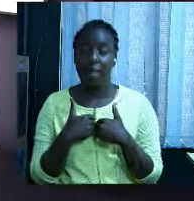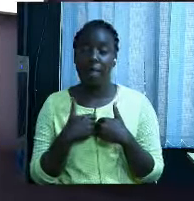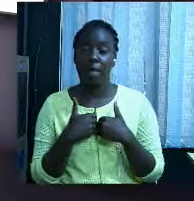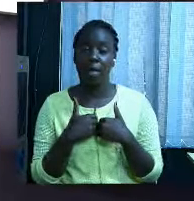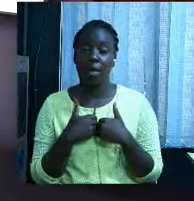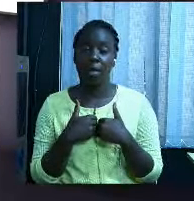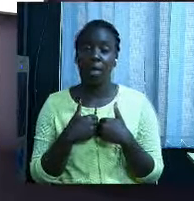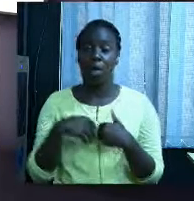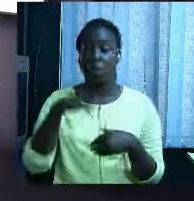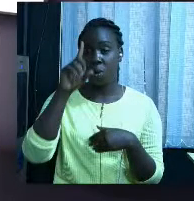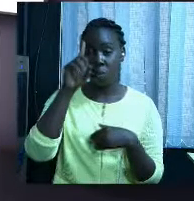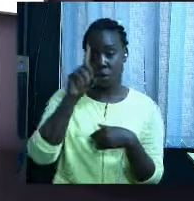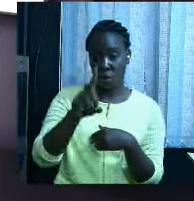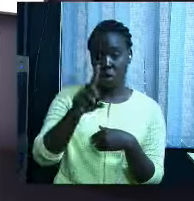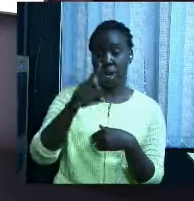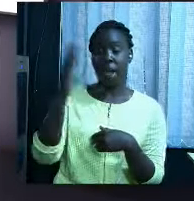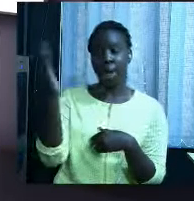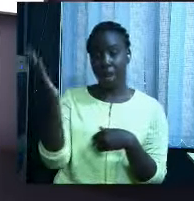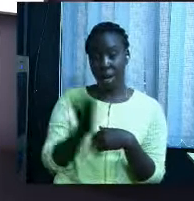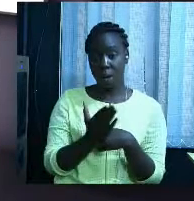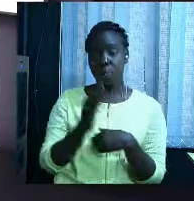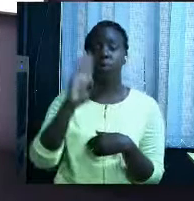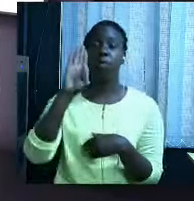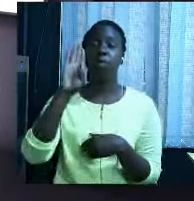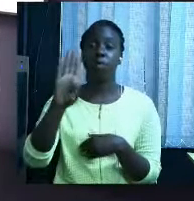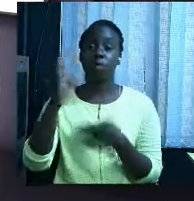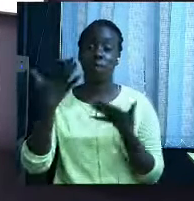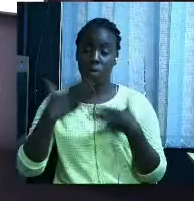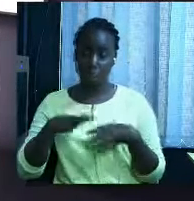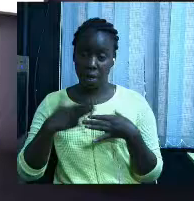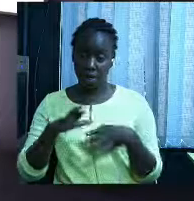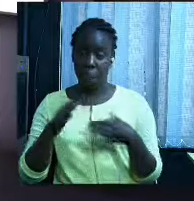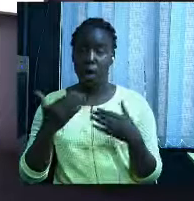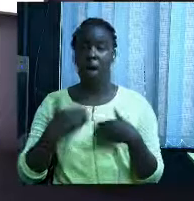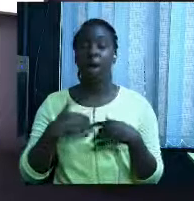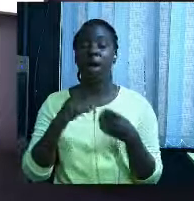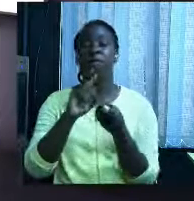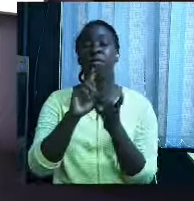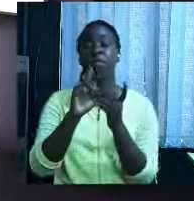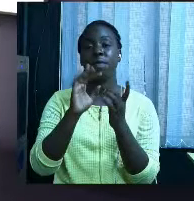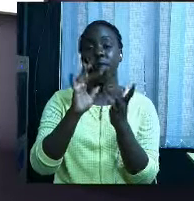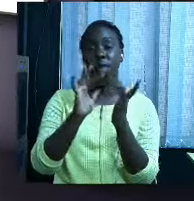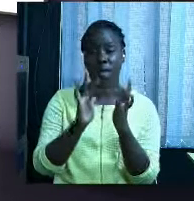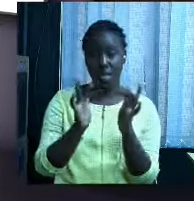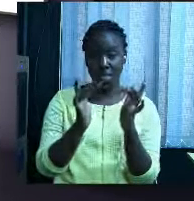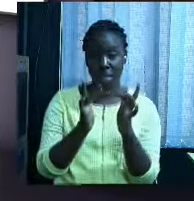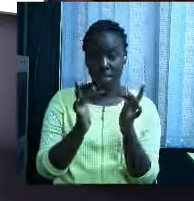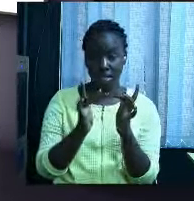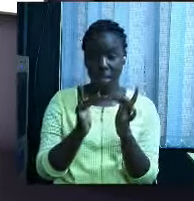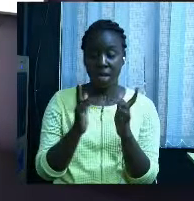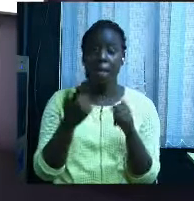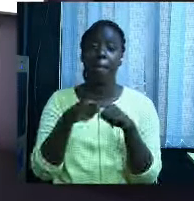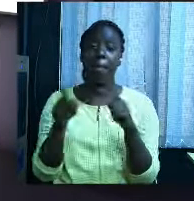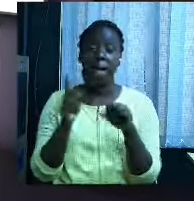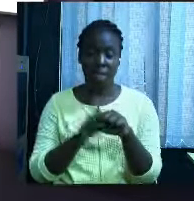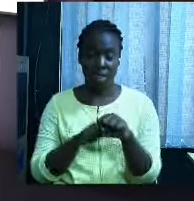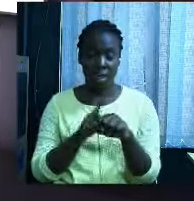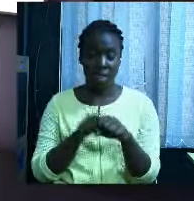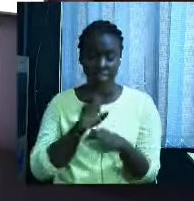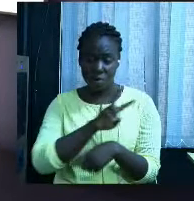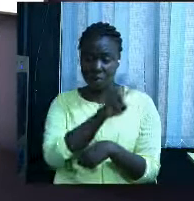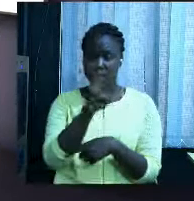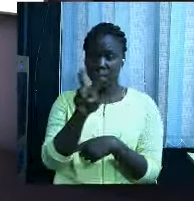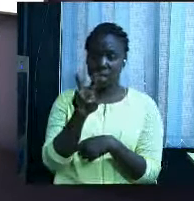that 1 out of every 4 people have access internet. But when you are looking at these numbers, there are very